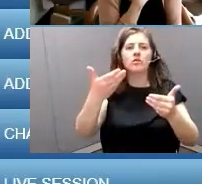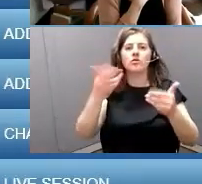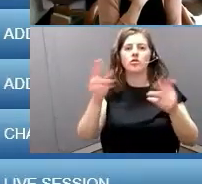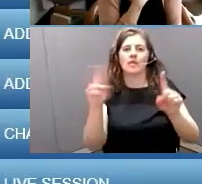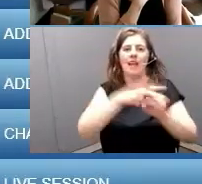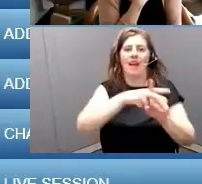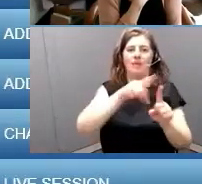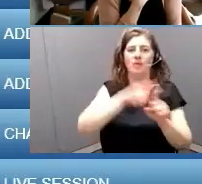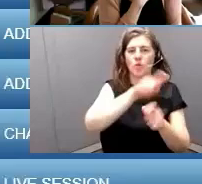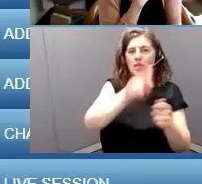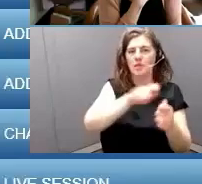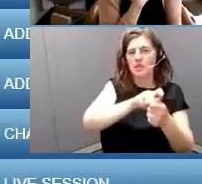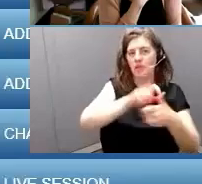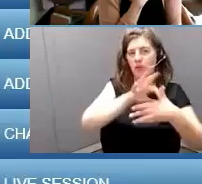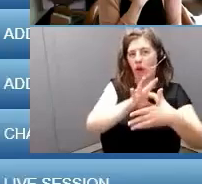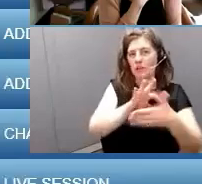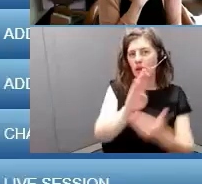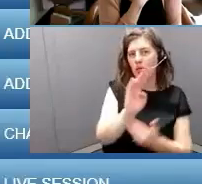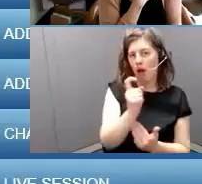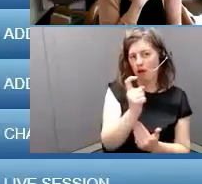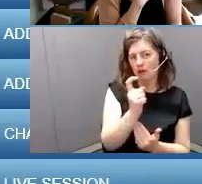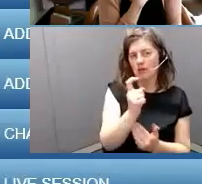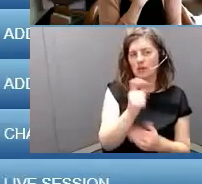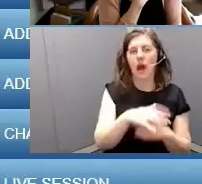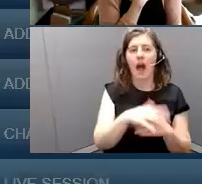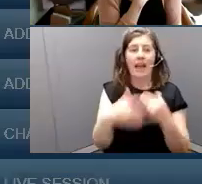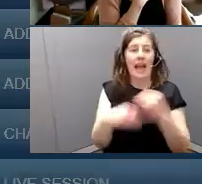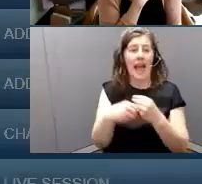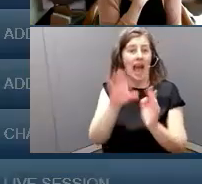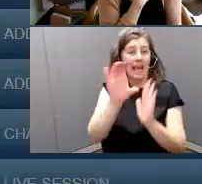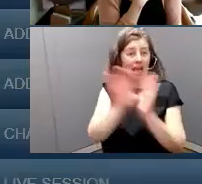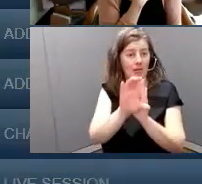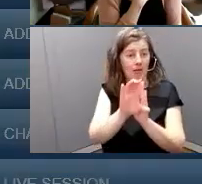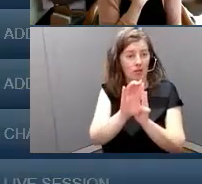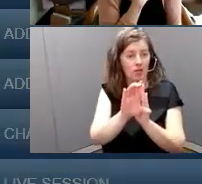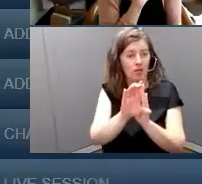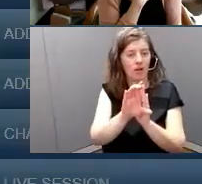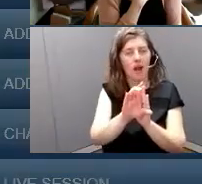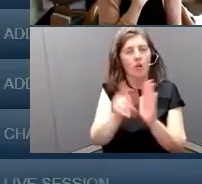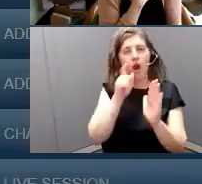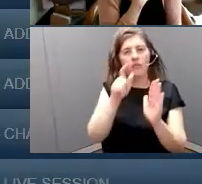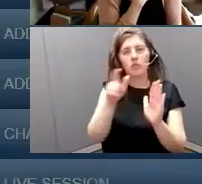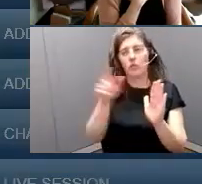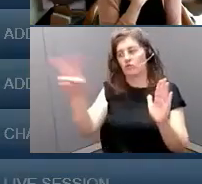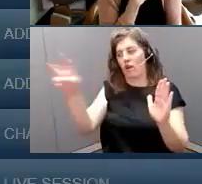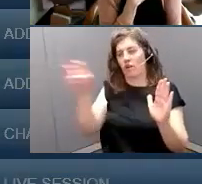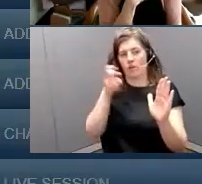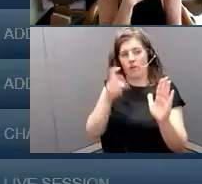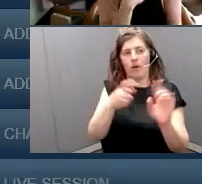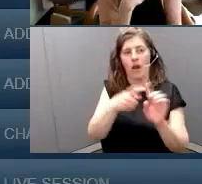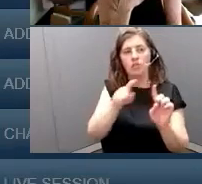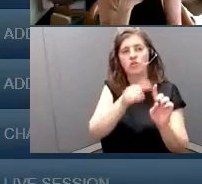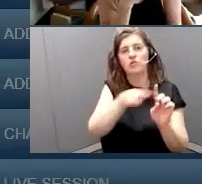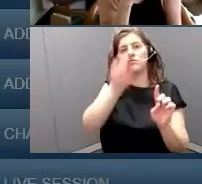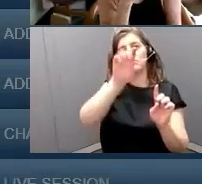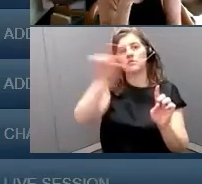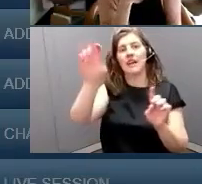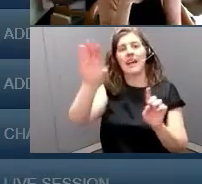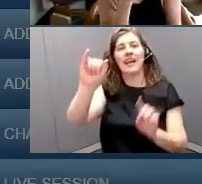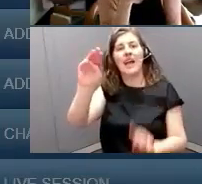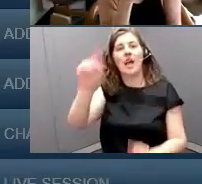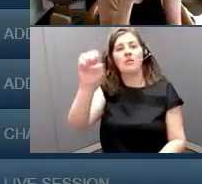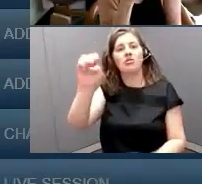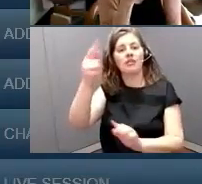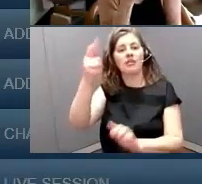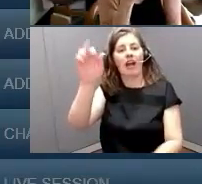them in your poster. So I can add image, and instead of dragging and dropping it into here, I can go to my image